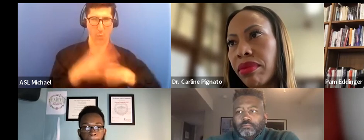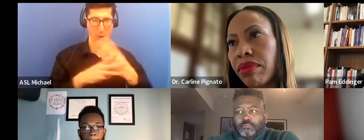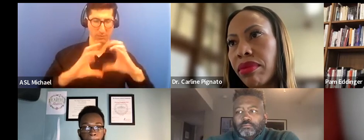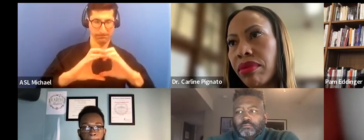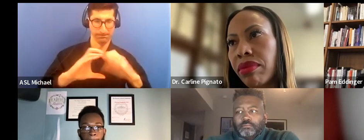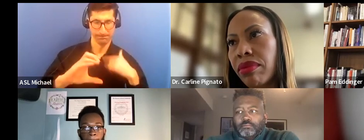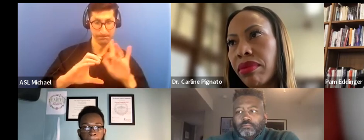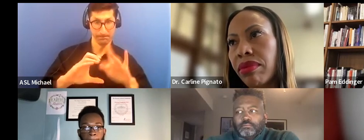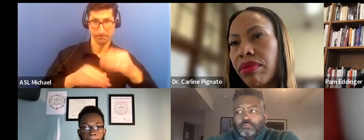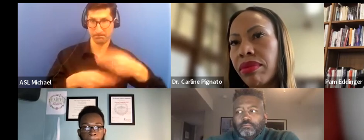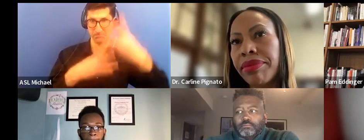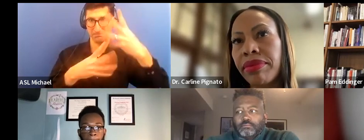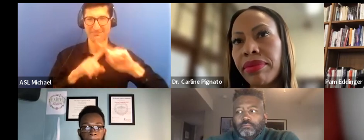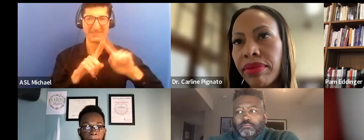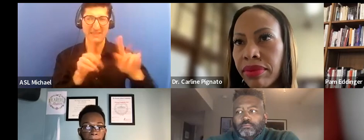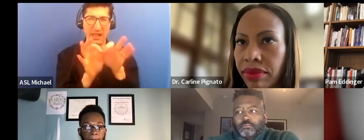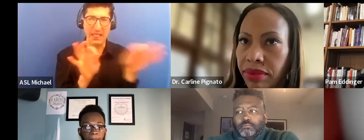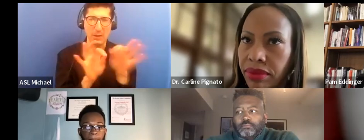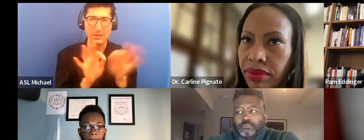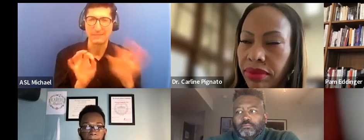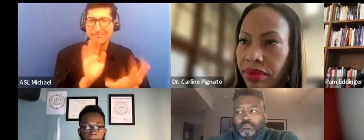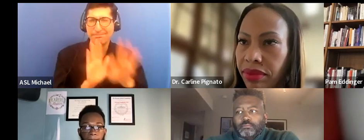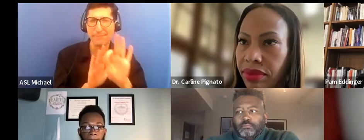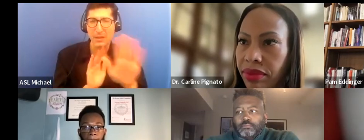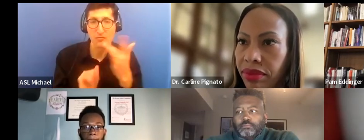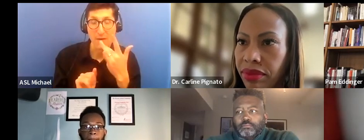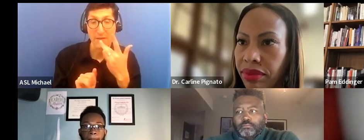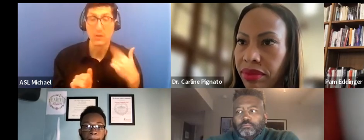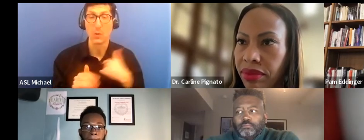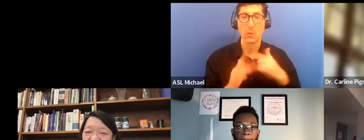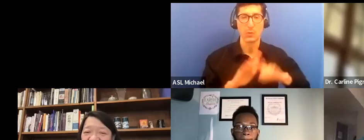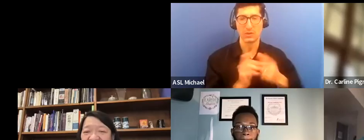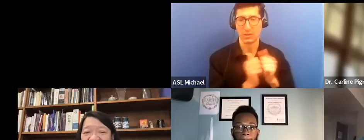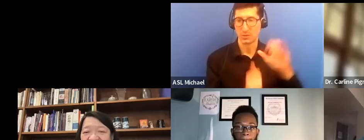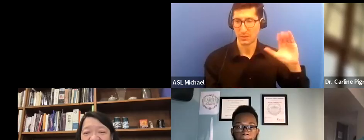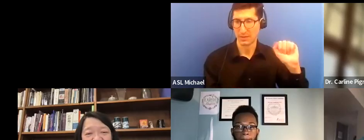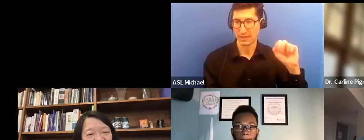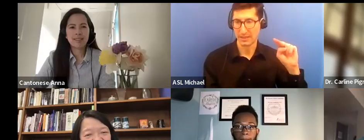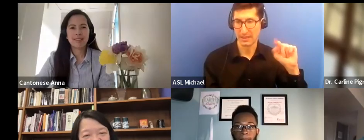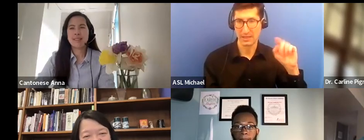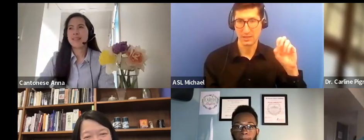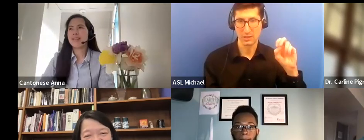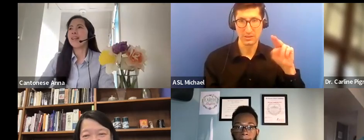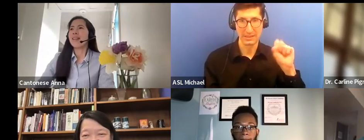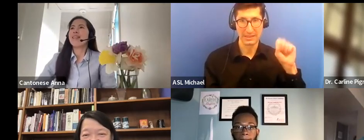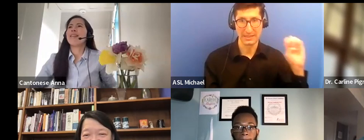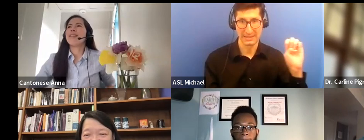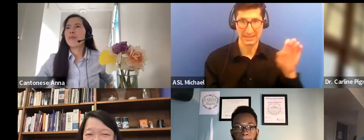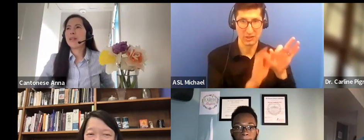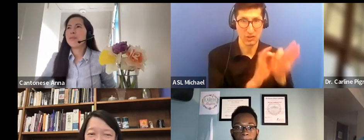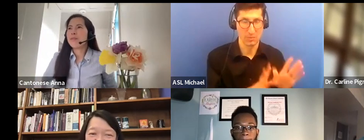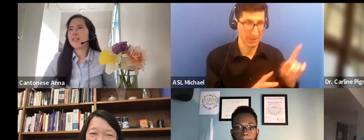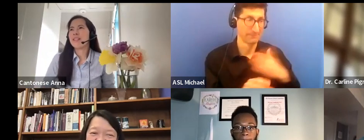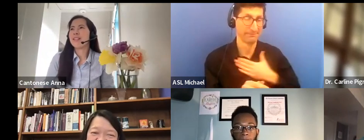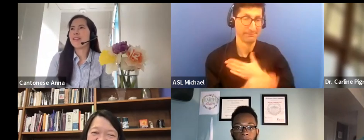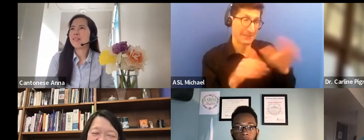language preference. So we will begin tonight with our Cantonese interpreter. Please introduce yourself and give Zoom instructions. Thank you,